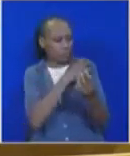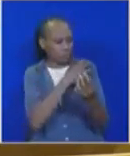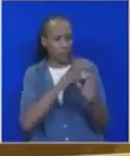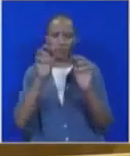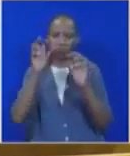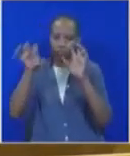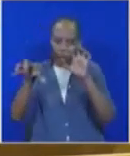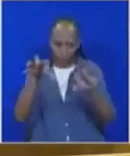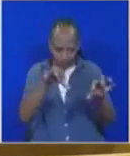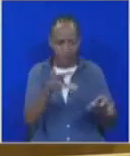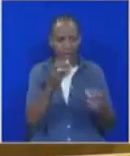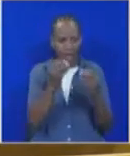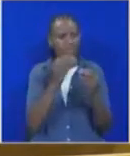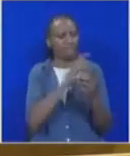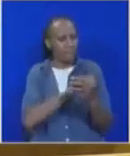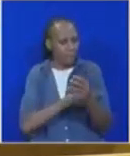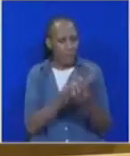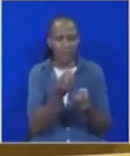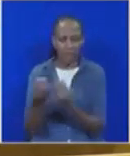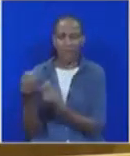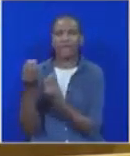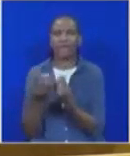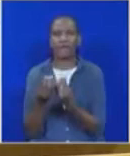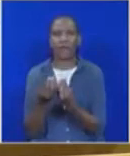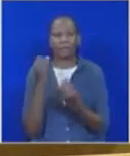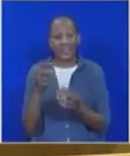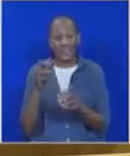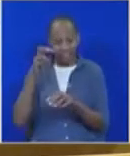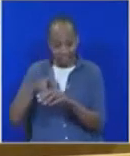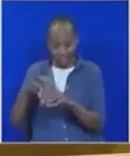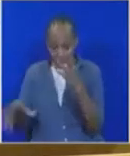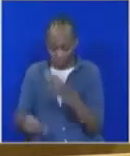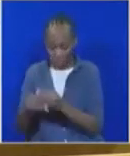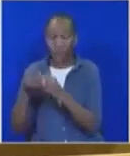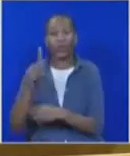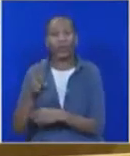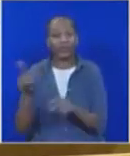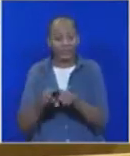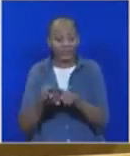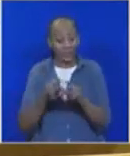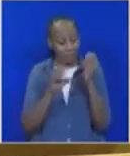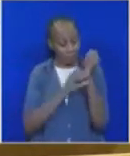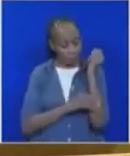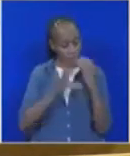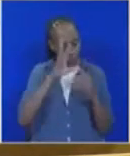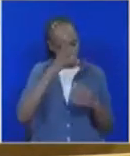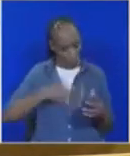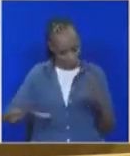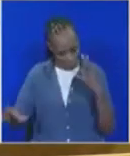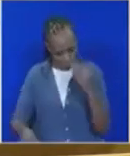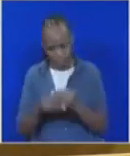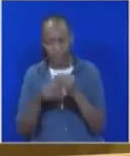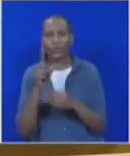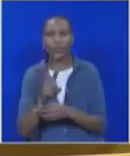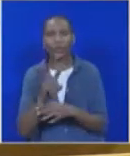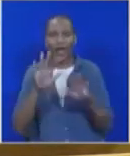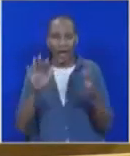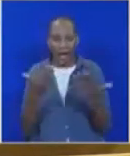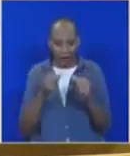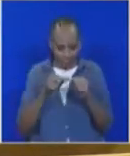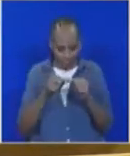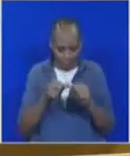powers. What is lacking, and which is required by the Constitution, is a law of general application about how to